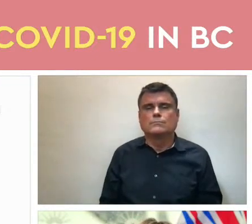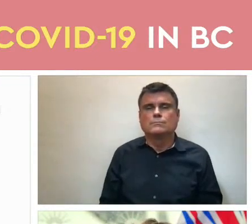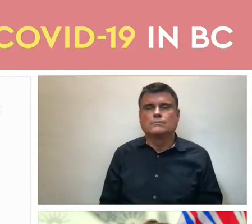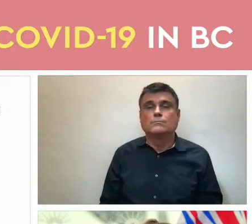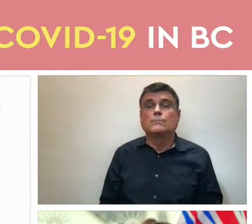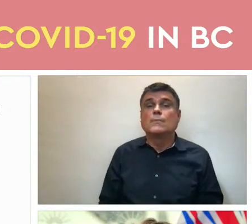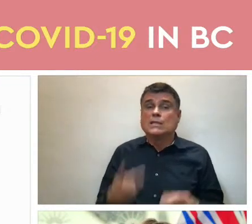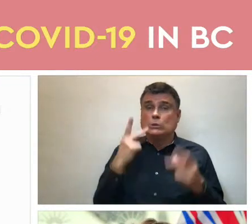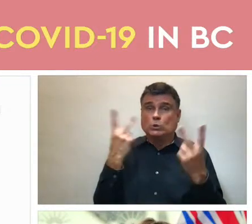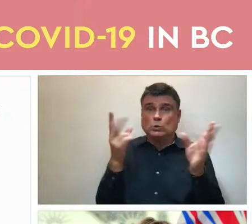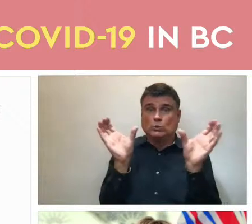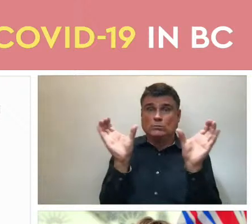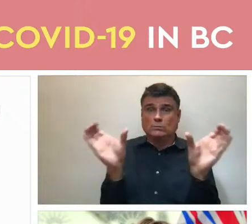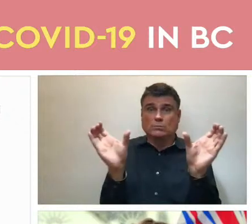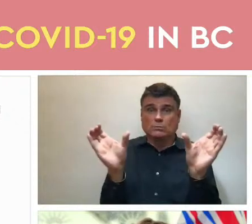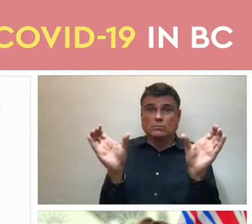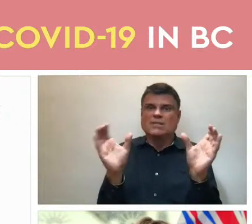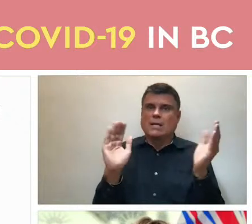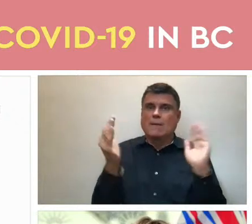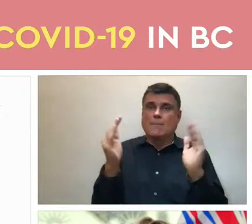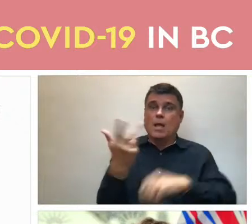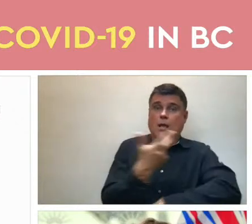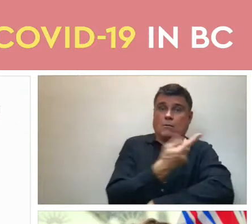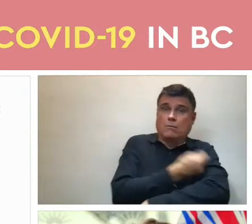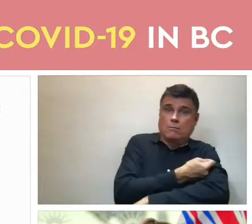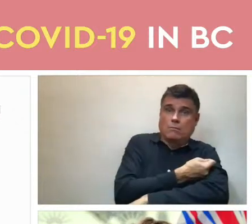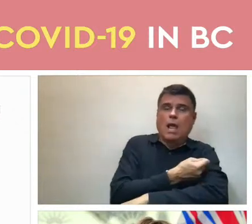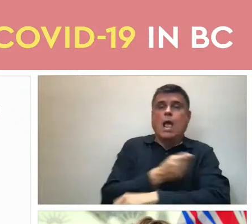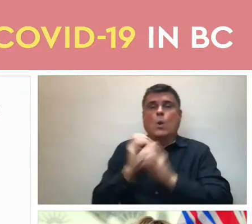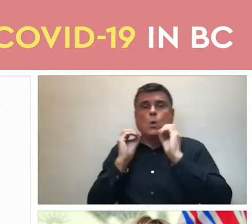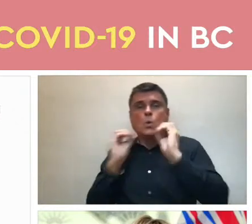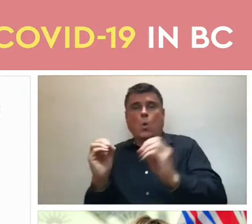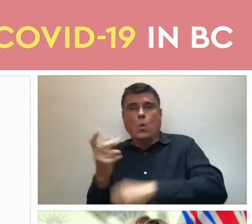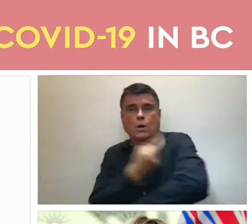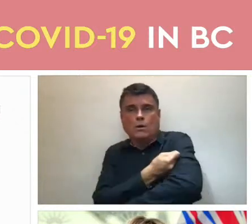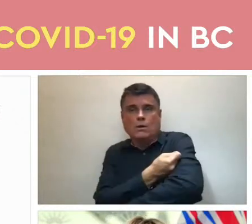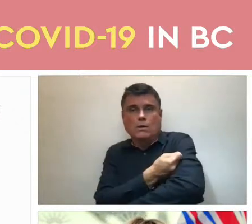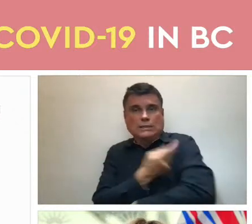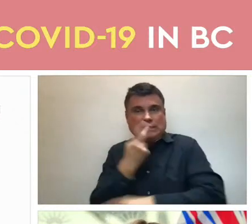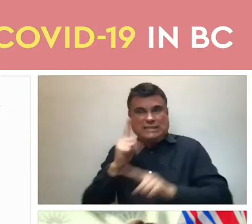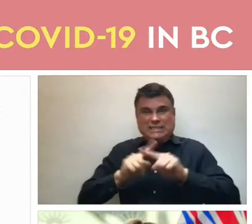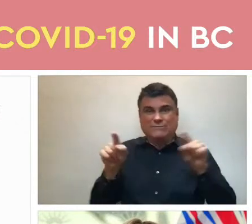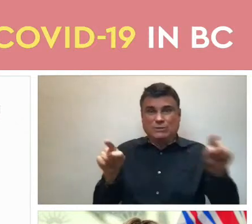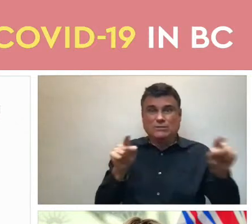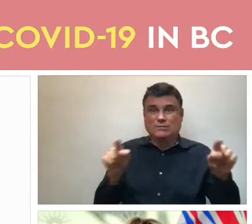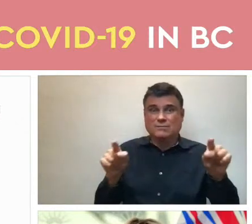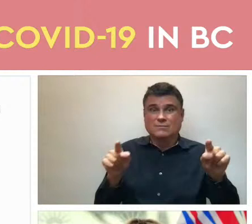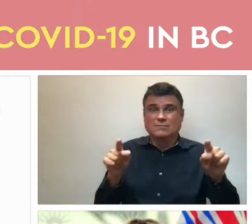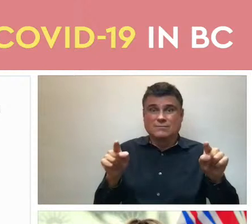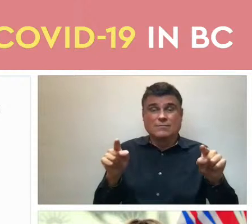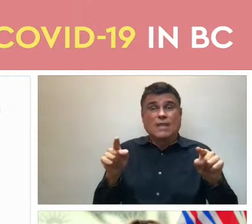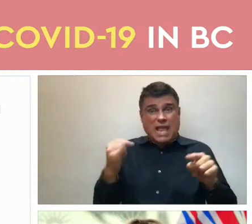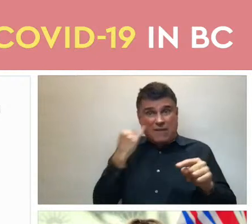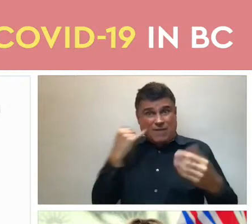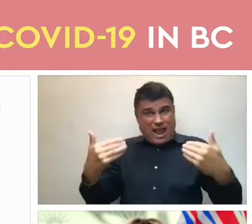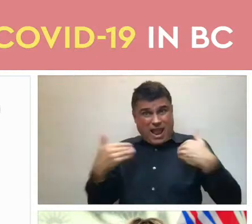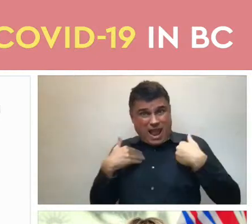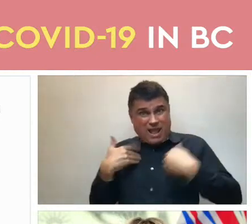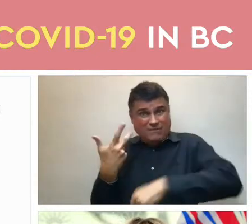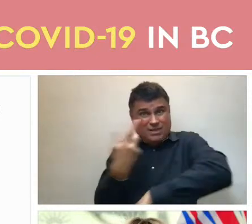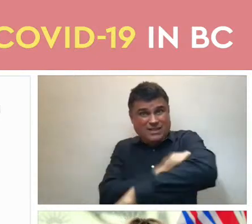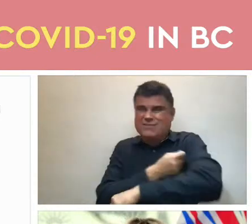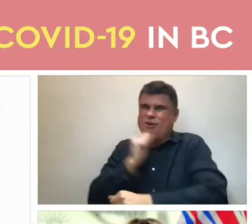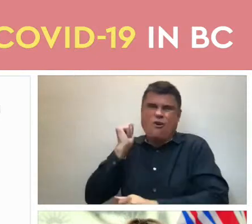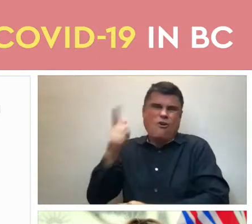the dramatic protective impact that vaccination has across all age groups. And this is a year into